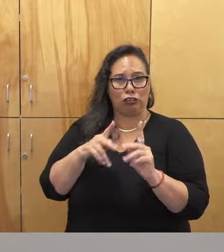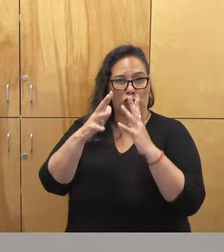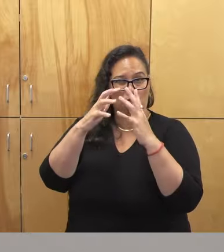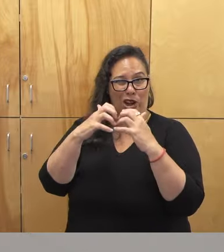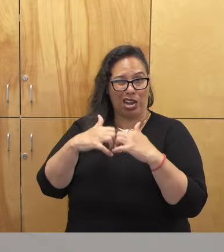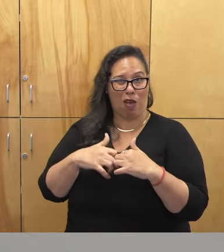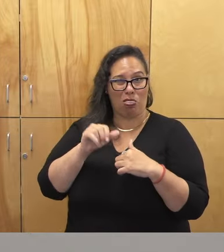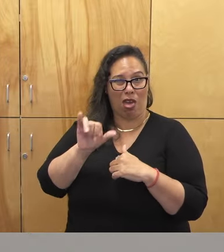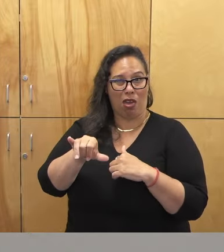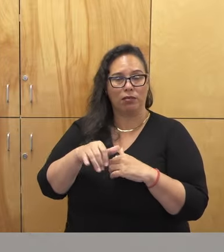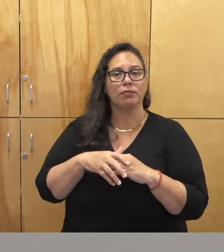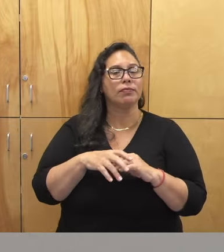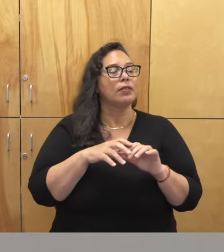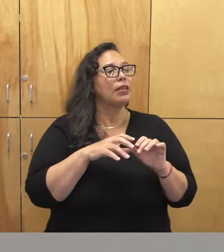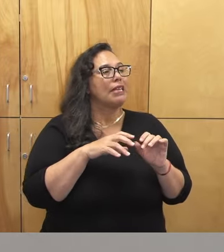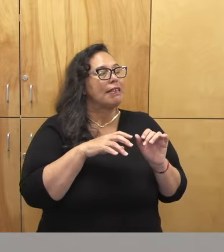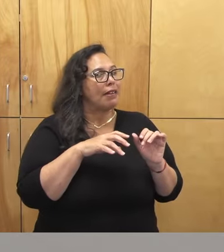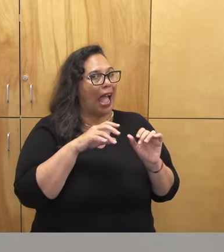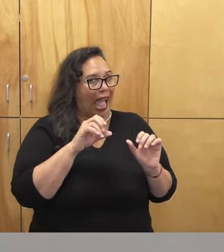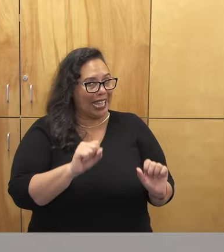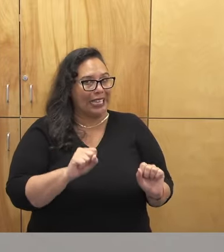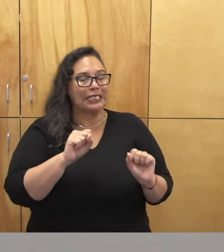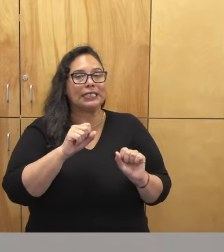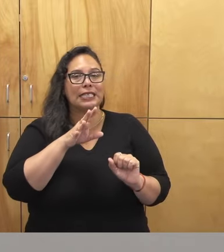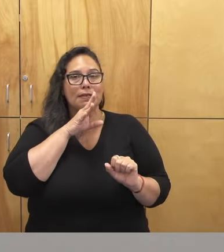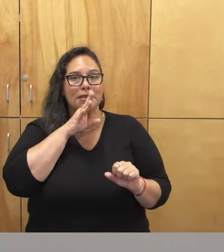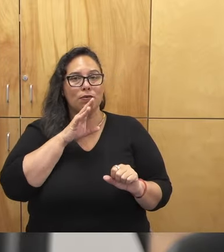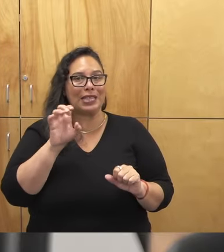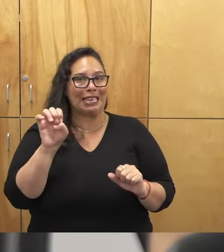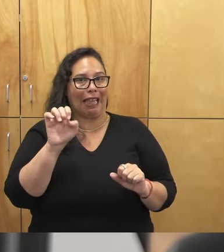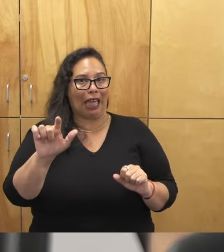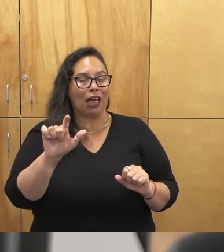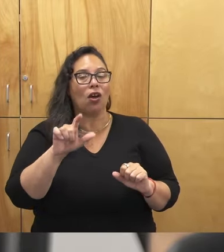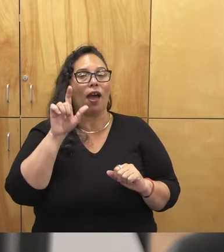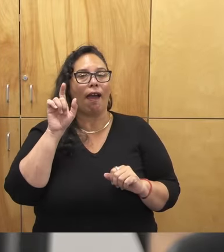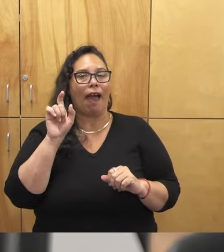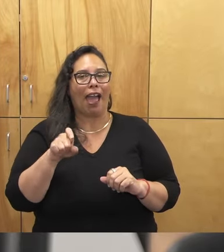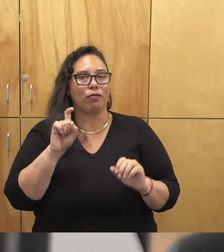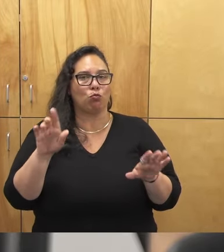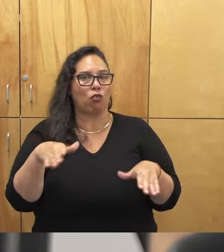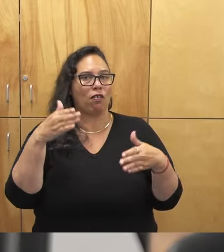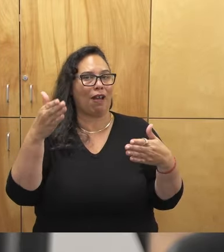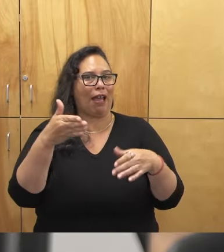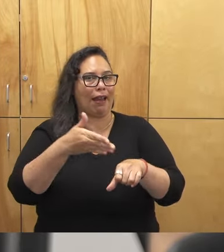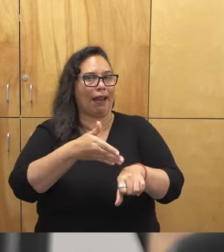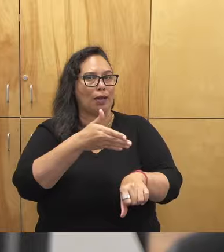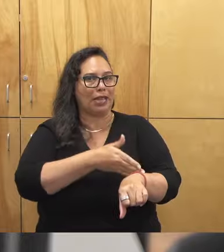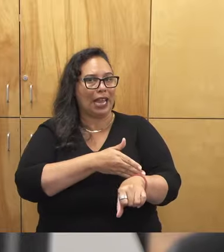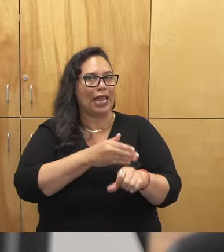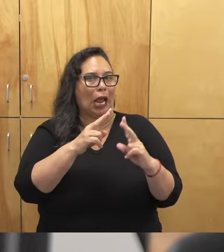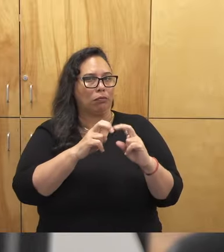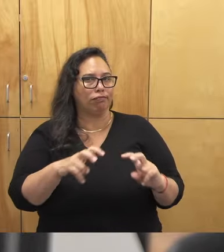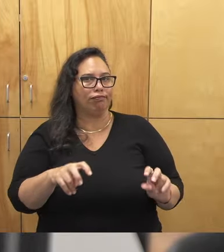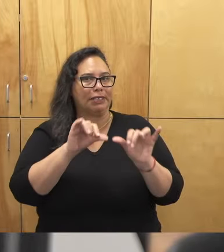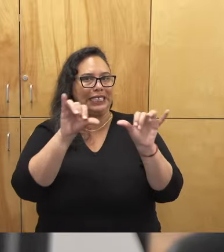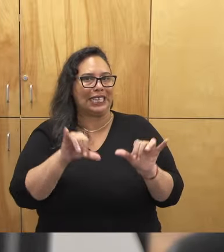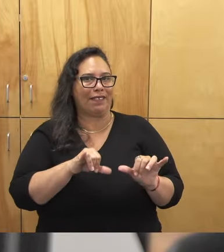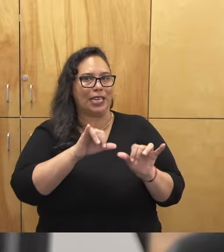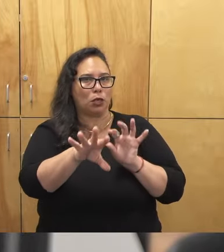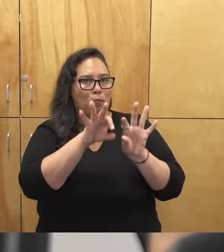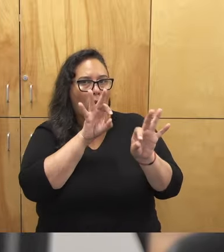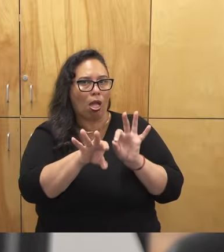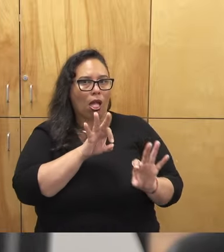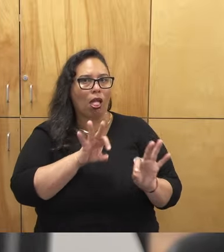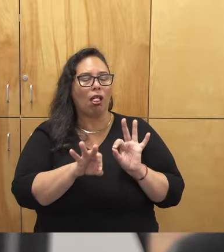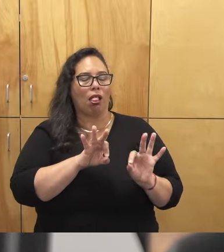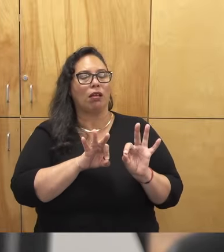breakdowns? I can speak to English learners. Okay. I would have to provide an update and go into the system to specifically